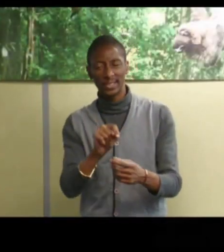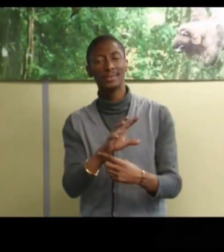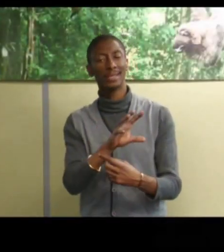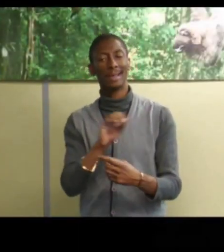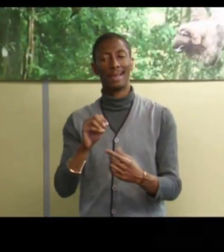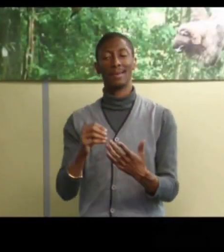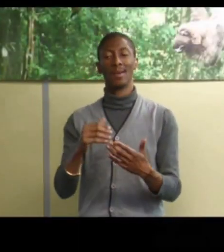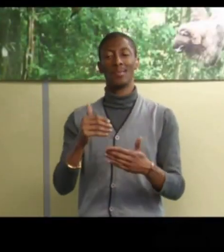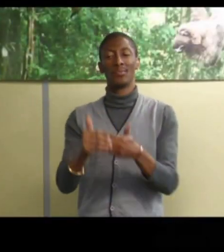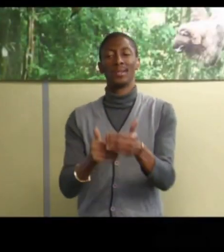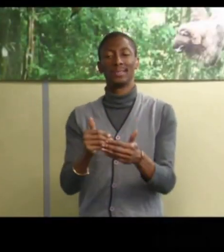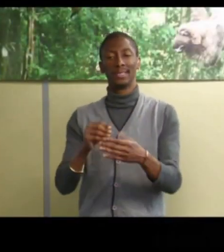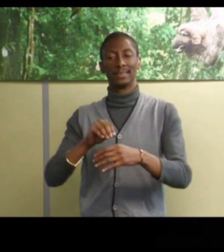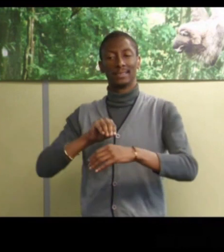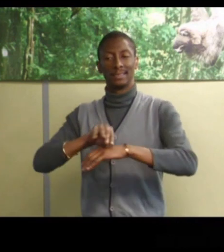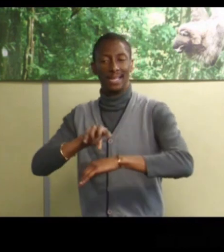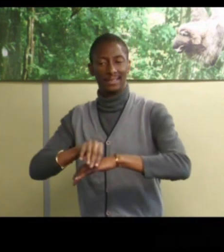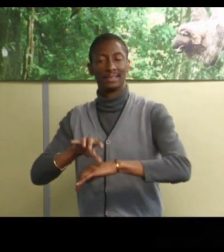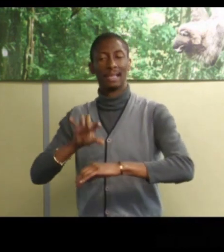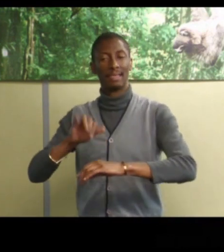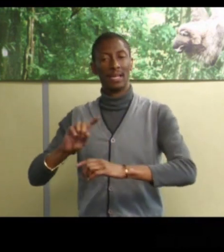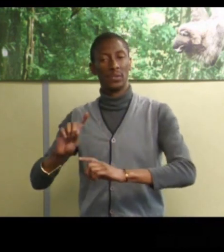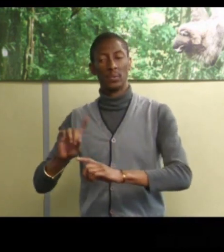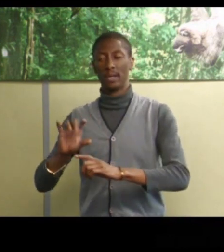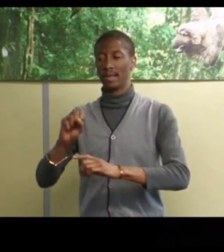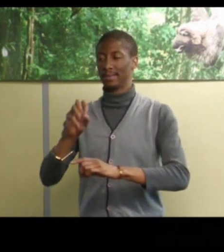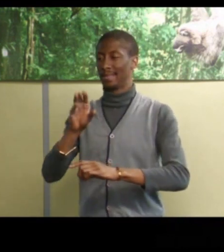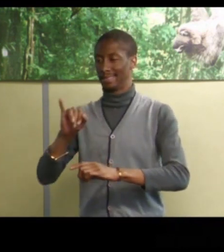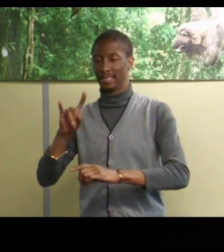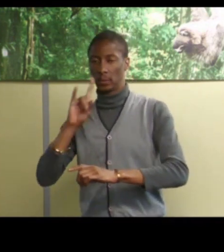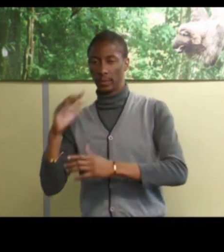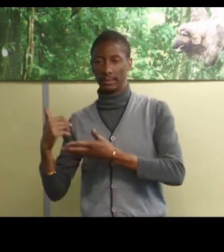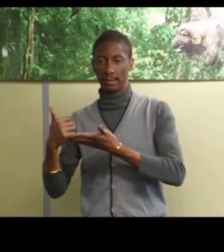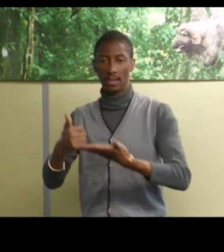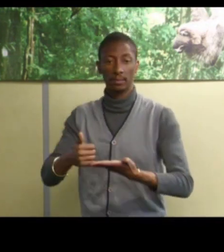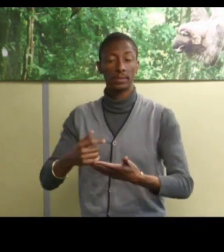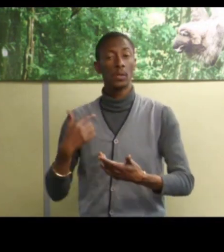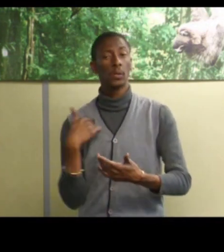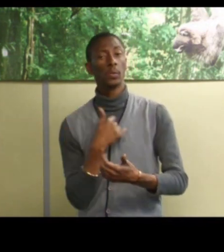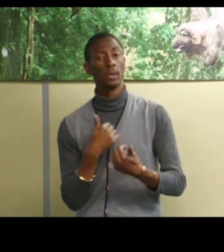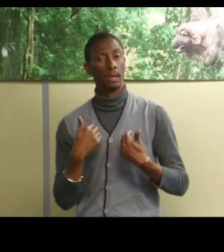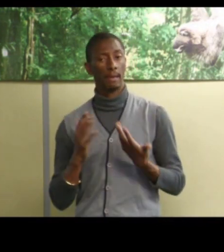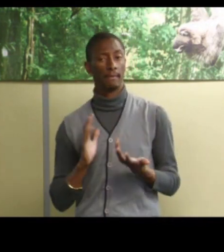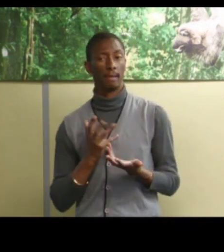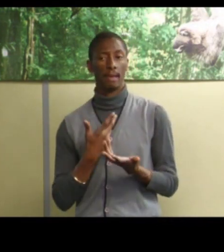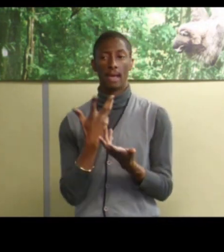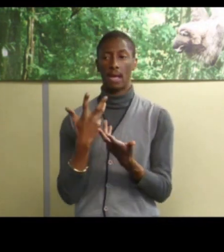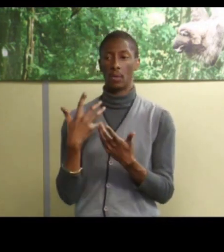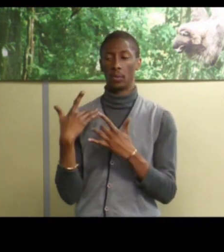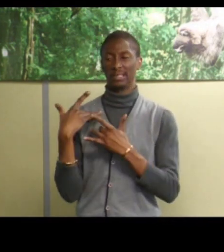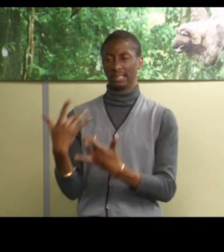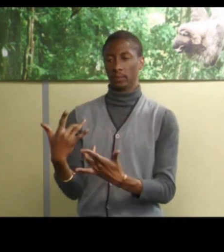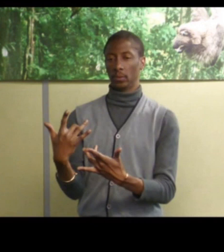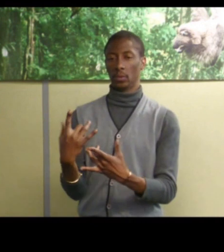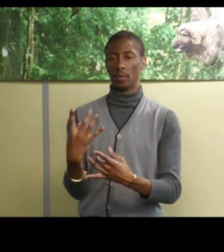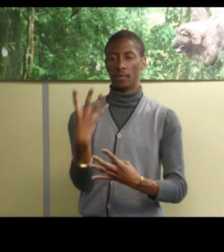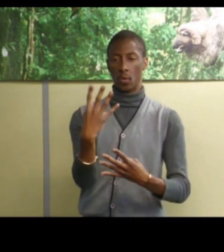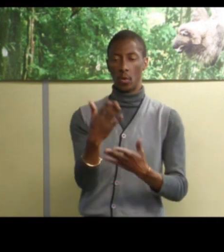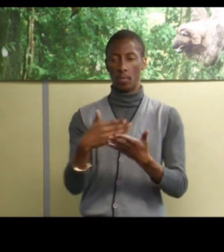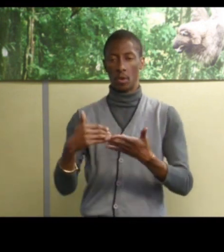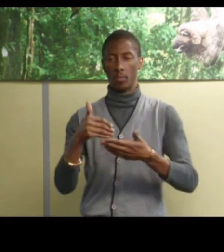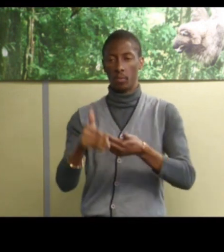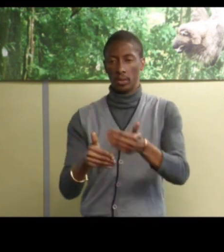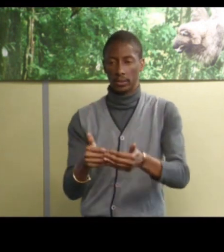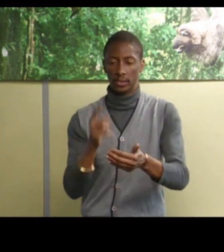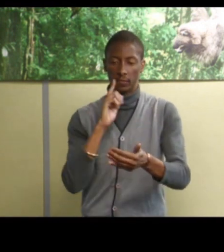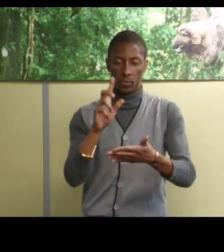where Smithsonian Exhibits really helps. We have our typical 4-step process in designing,